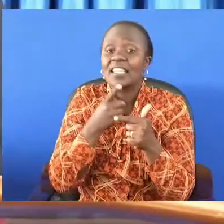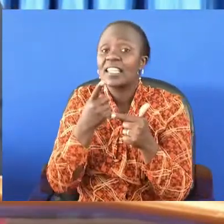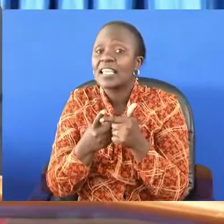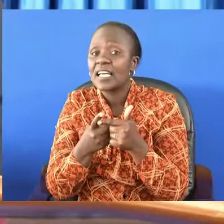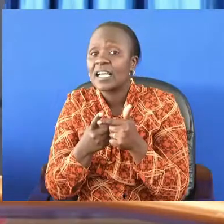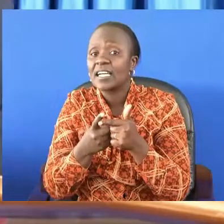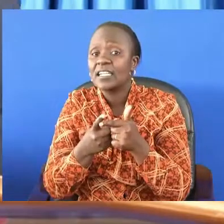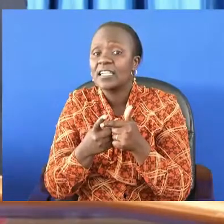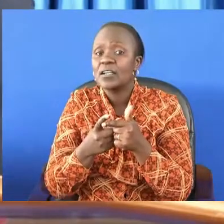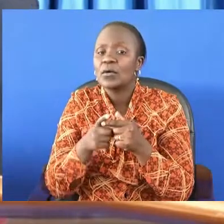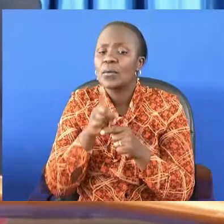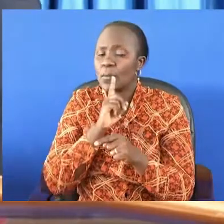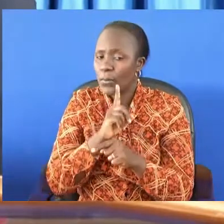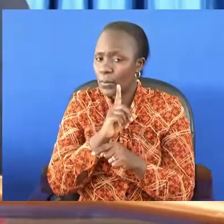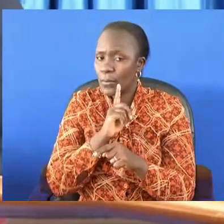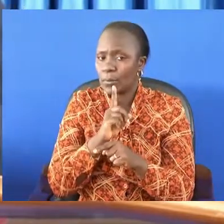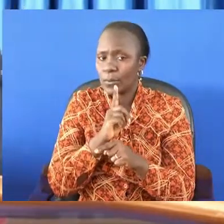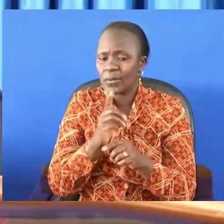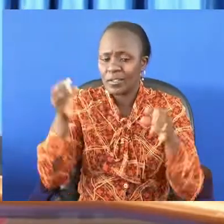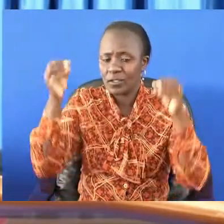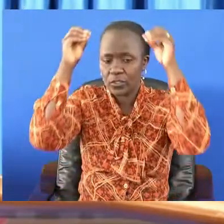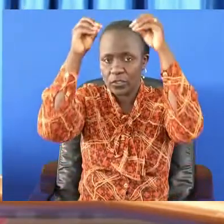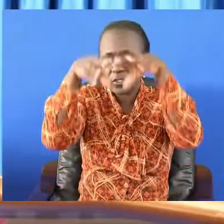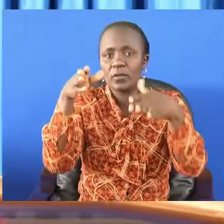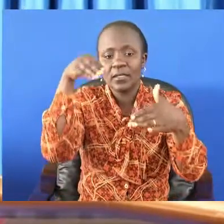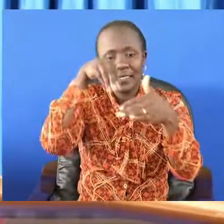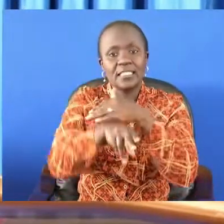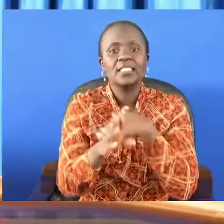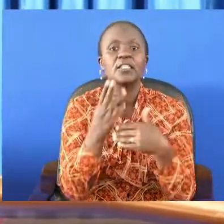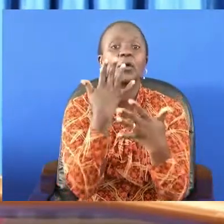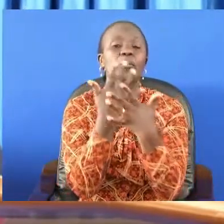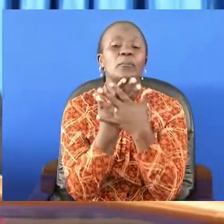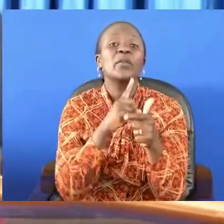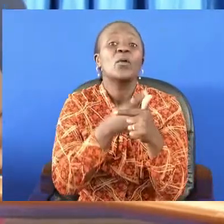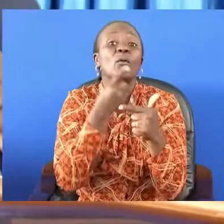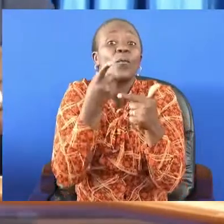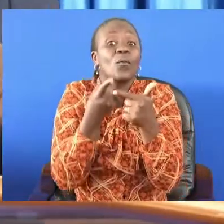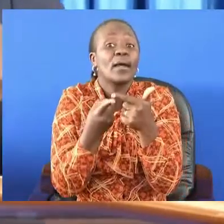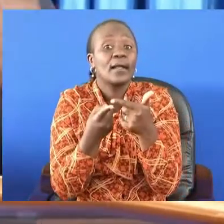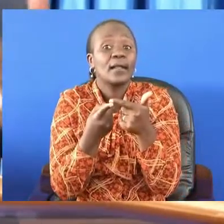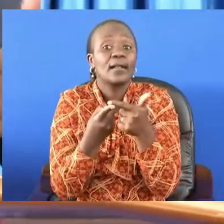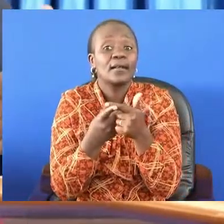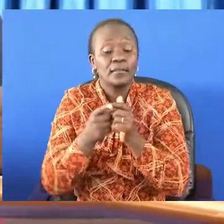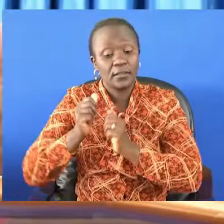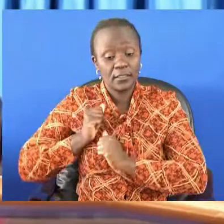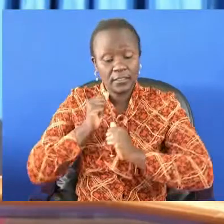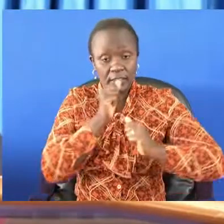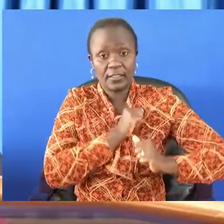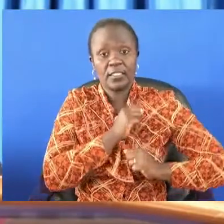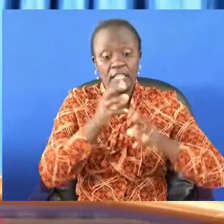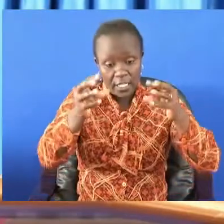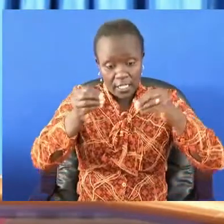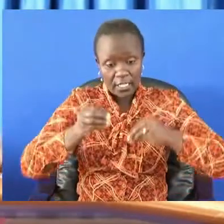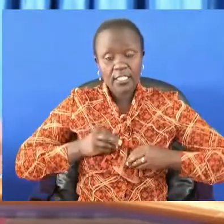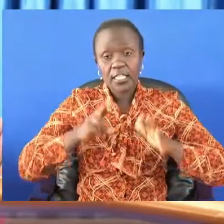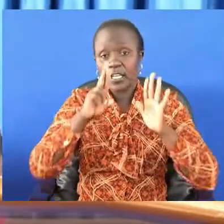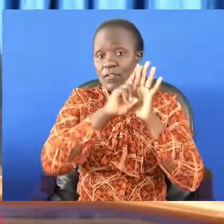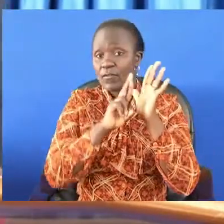they were severely flogged and thrown into prison. And when the jailer received orders